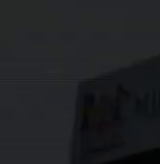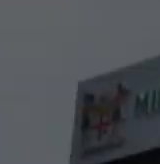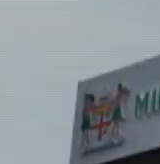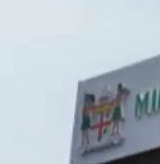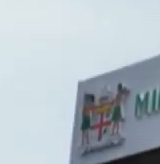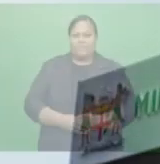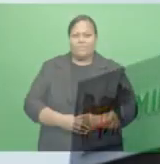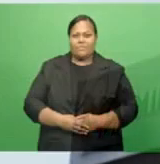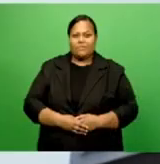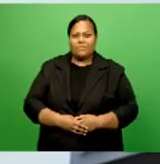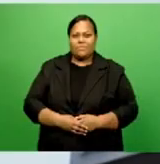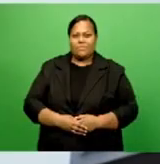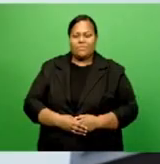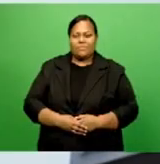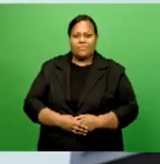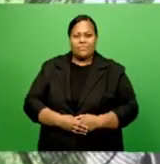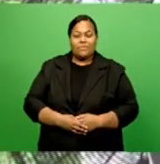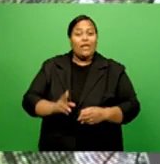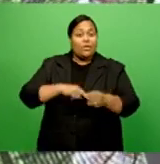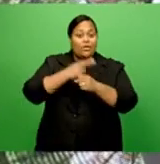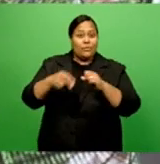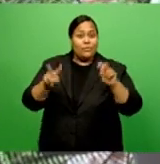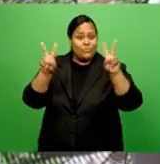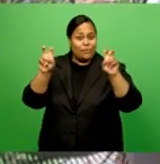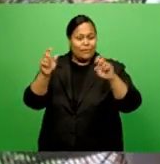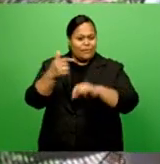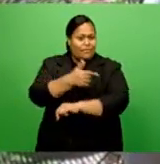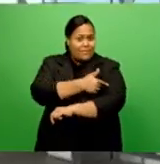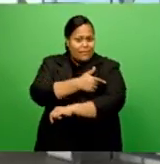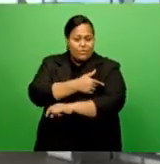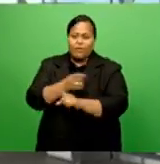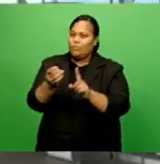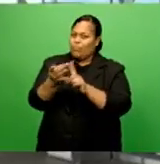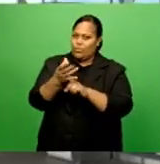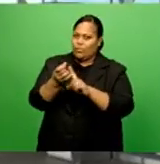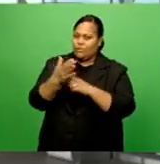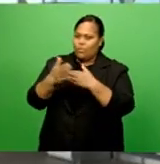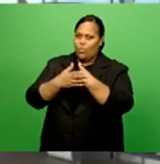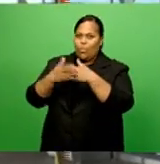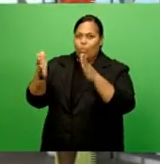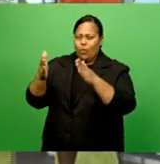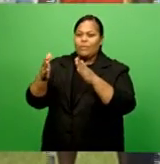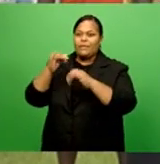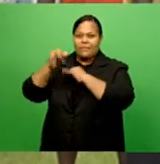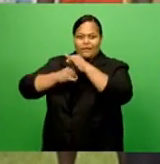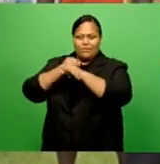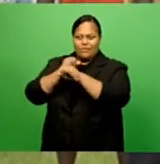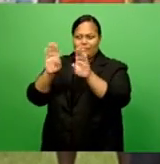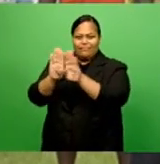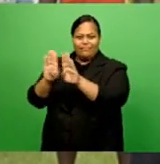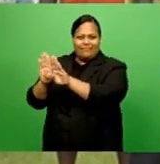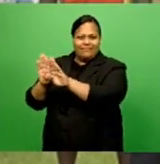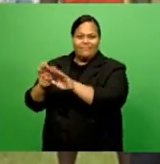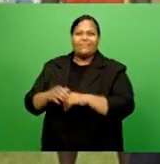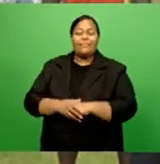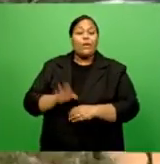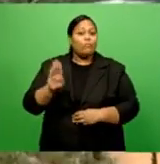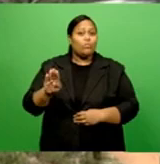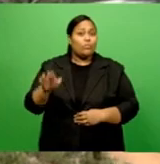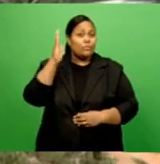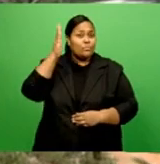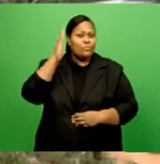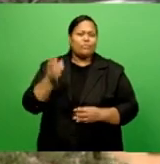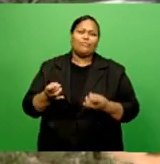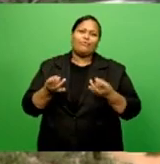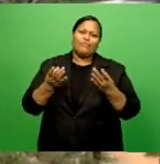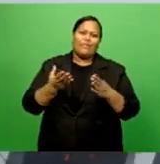2 In the news tonight, vaccination key in reopening international borders. More schools ready for